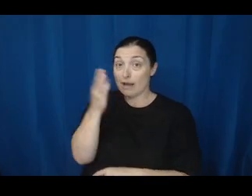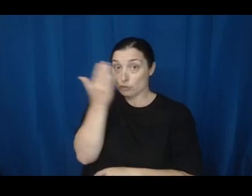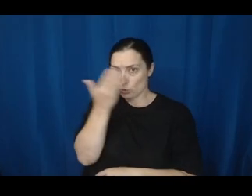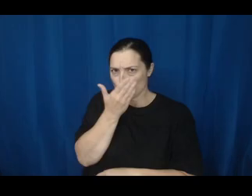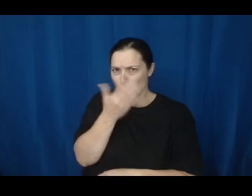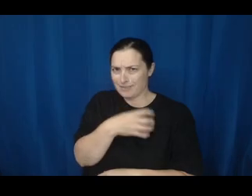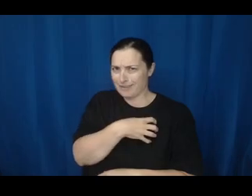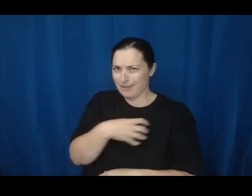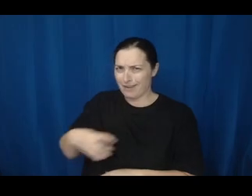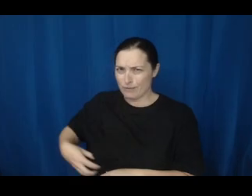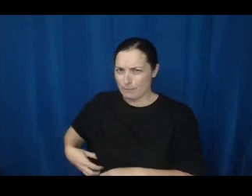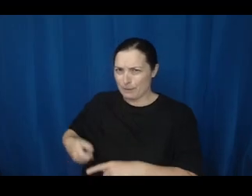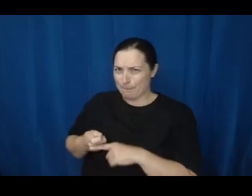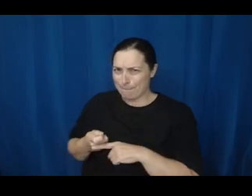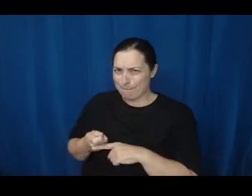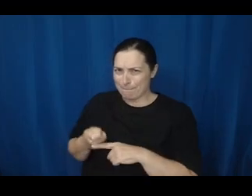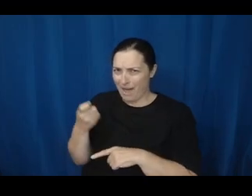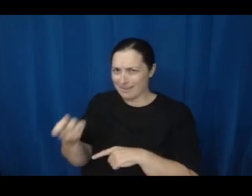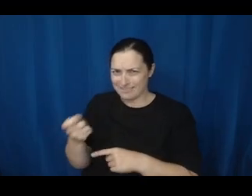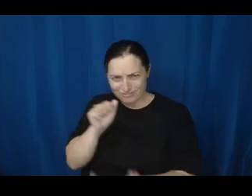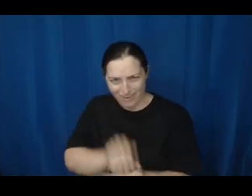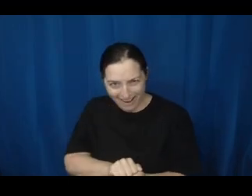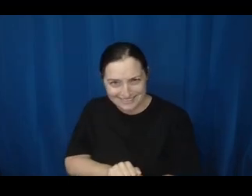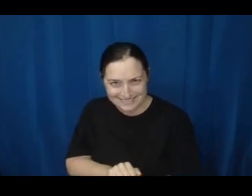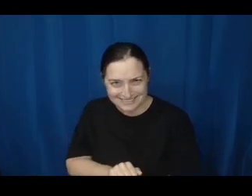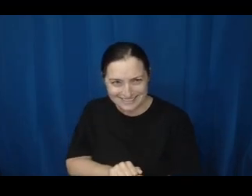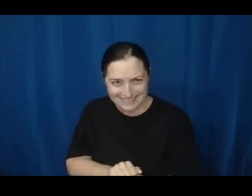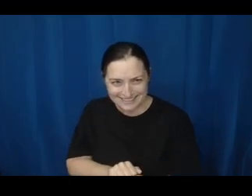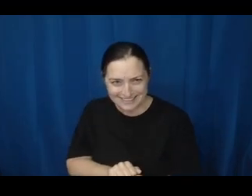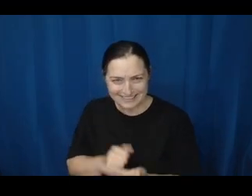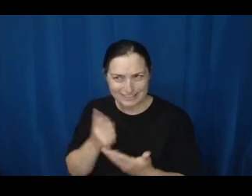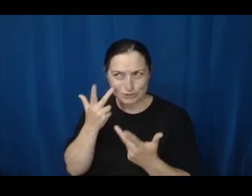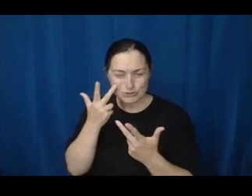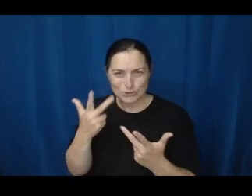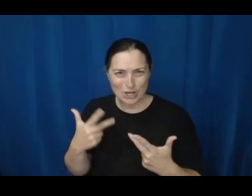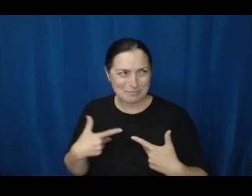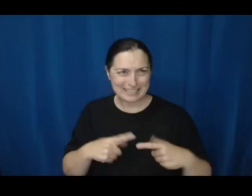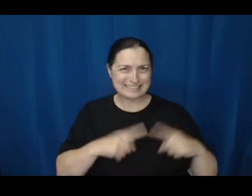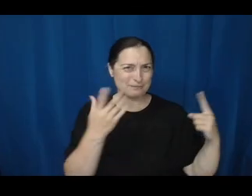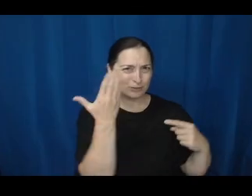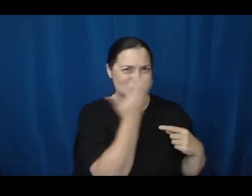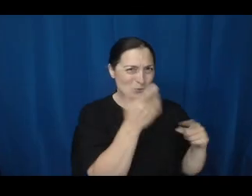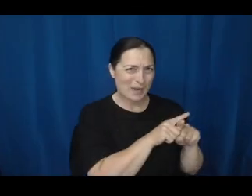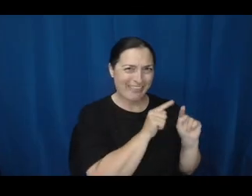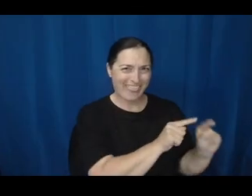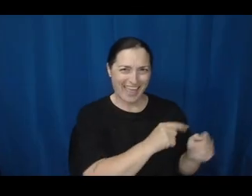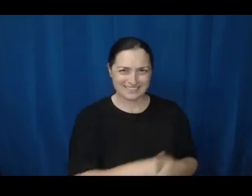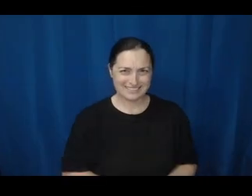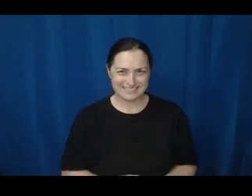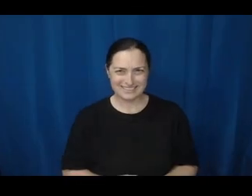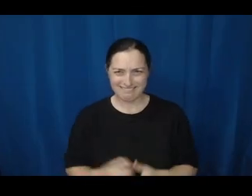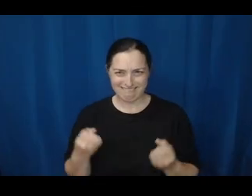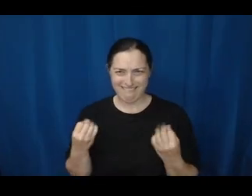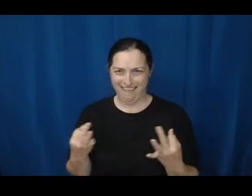that. Right? Show me another country that does silly things like this. There's none.